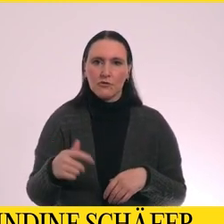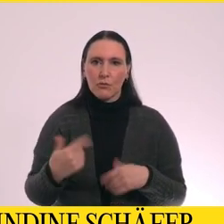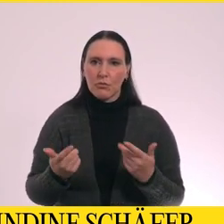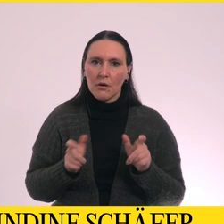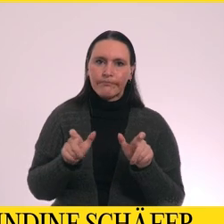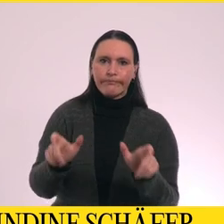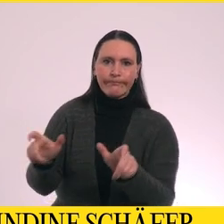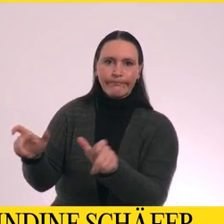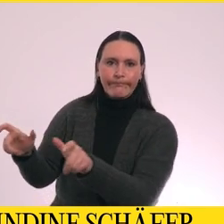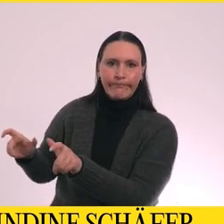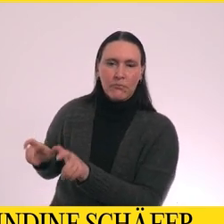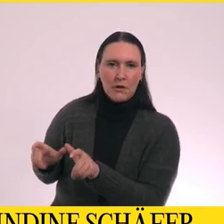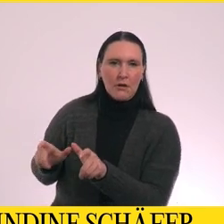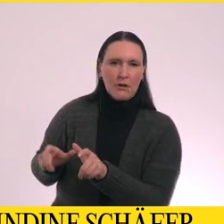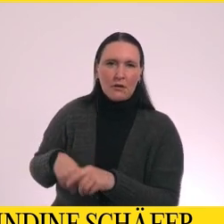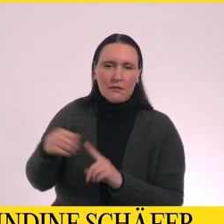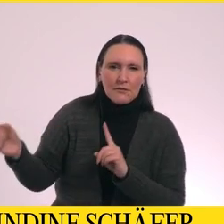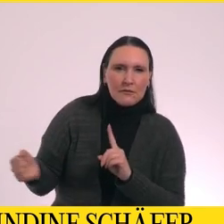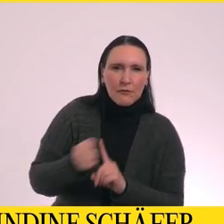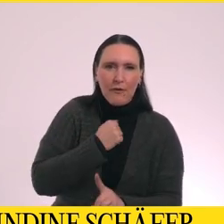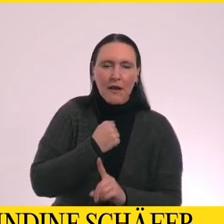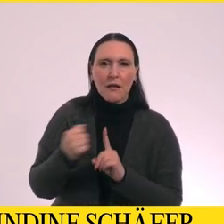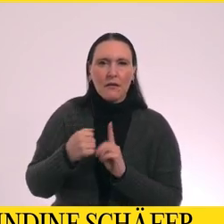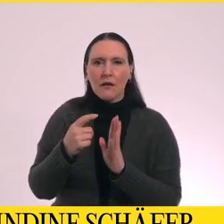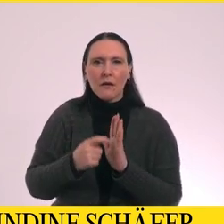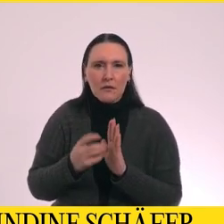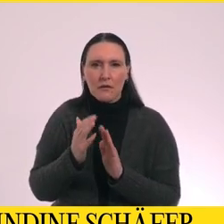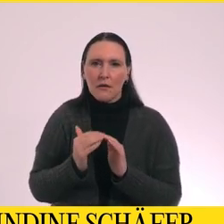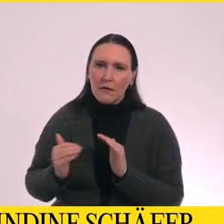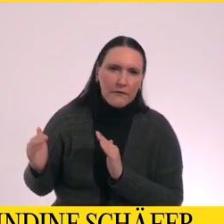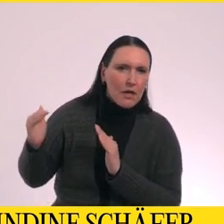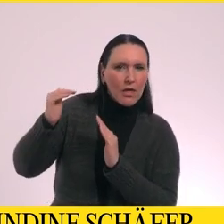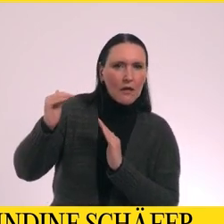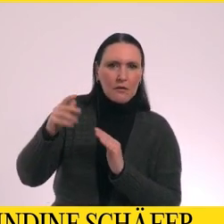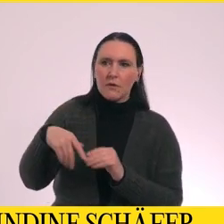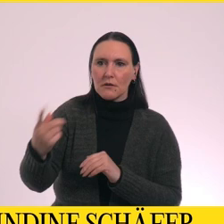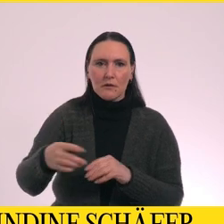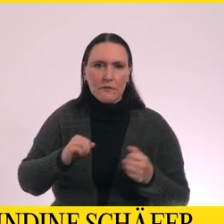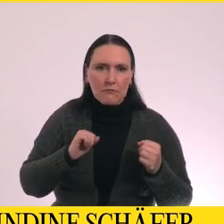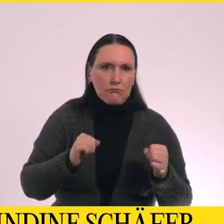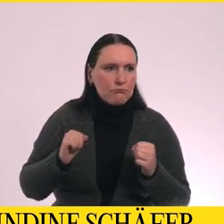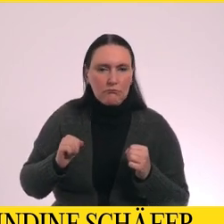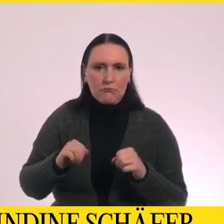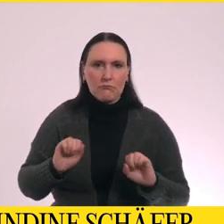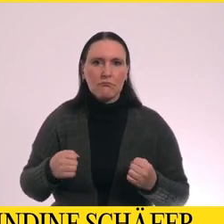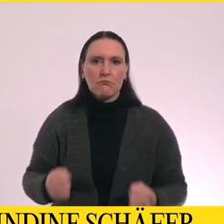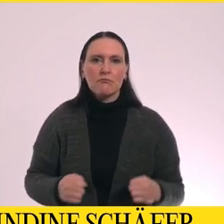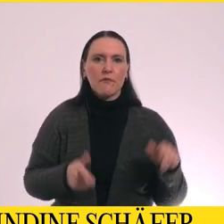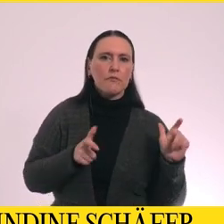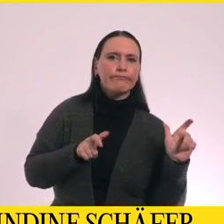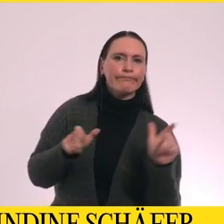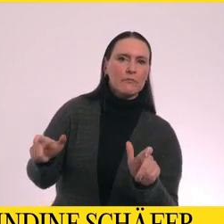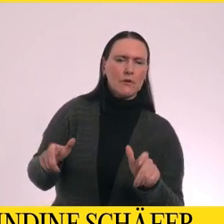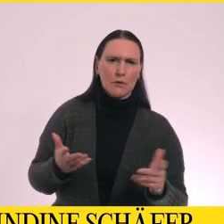tell about this violent condition, but moreover, the actions that we are trying to